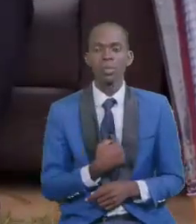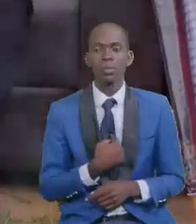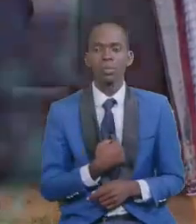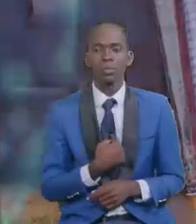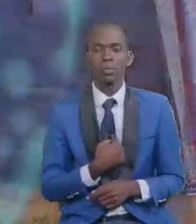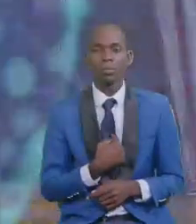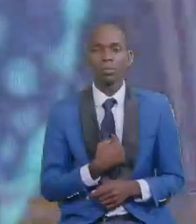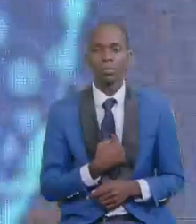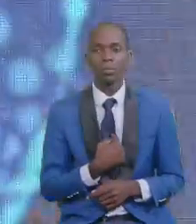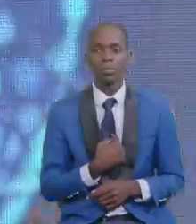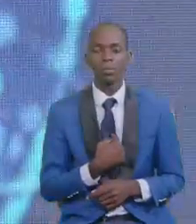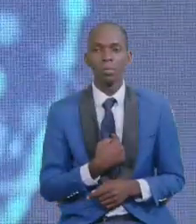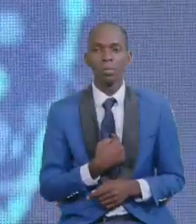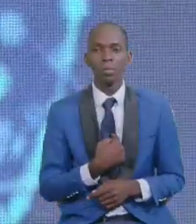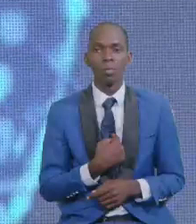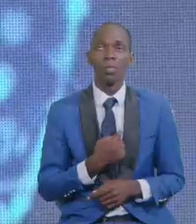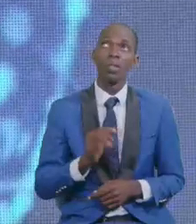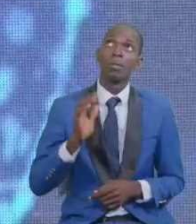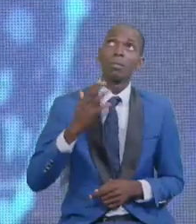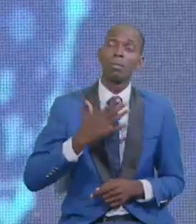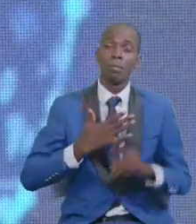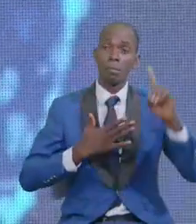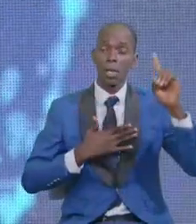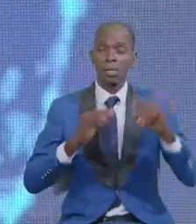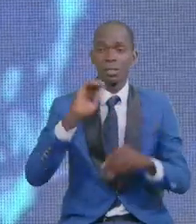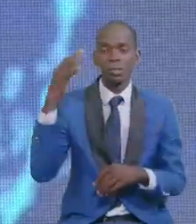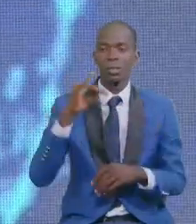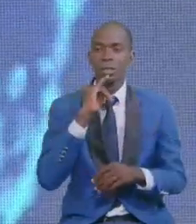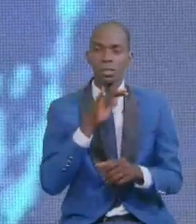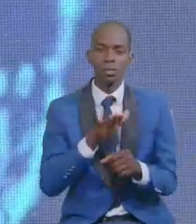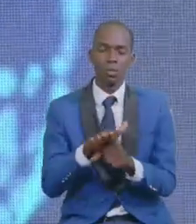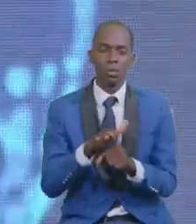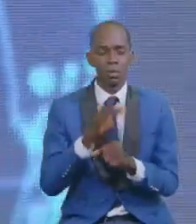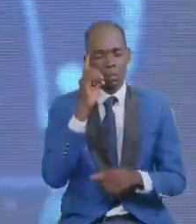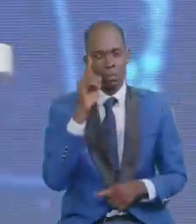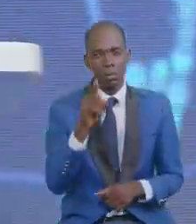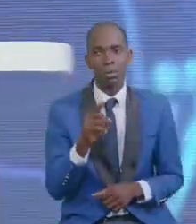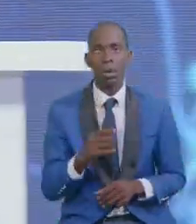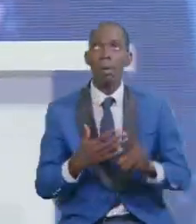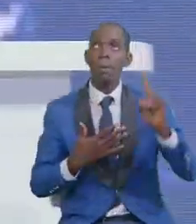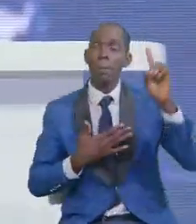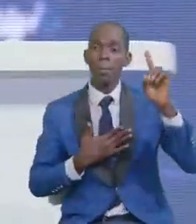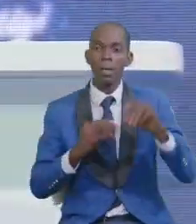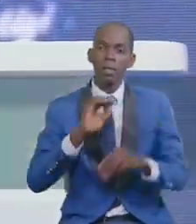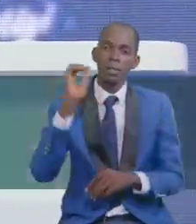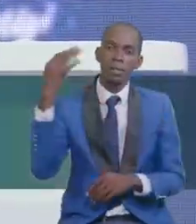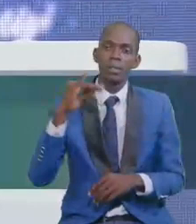my grace is sufficient for thee. My grace is sufficient for